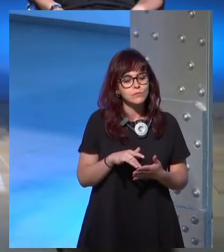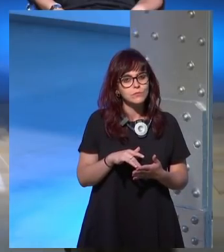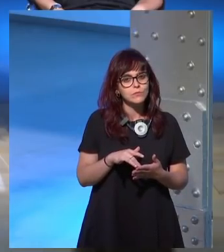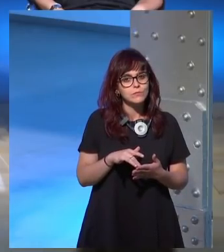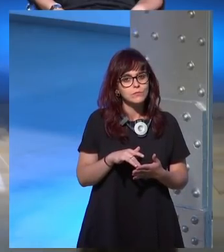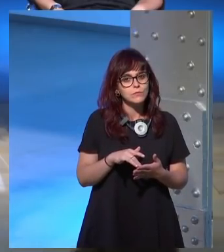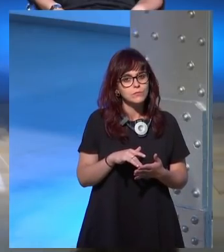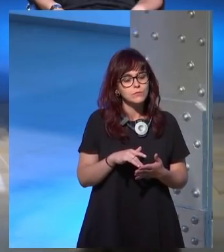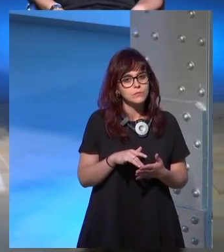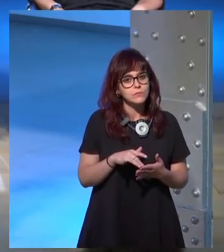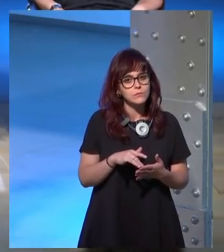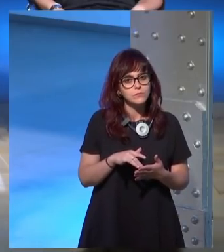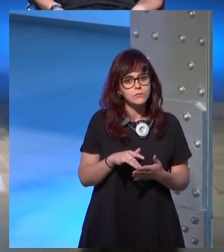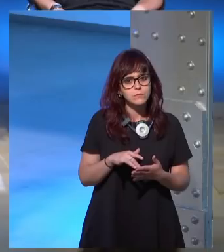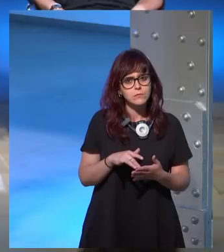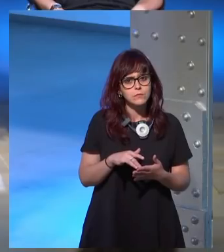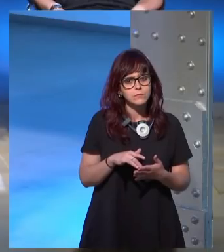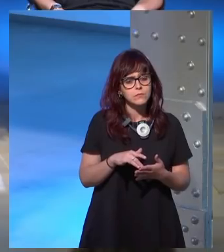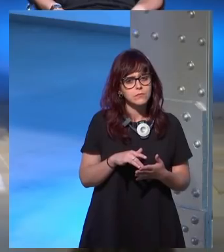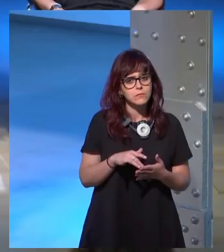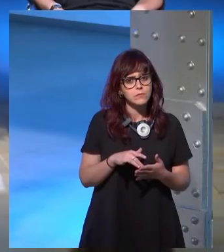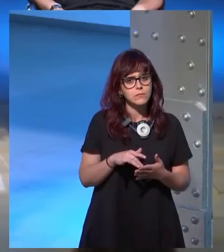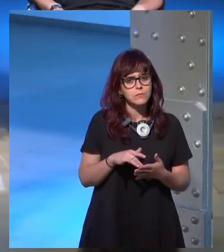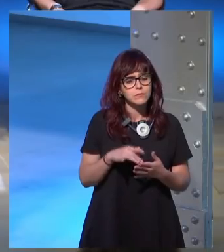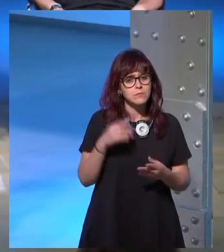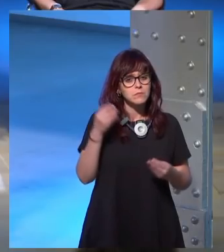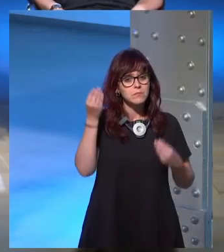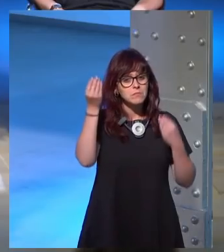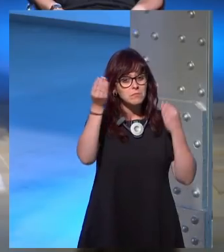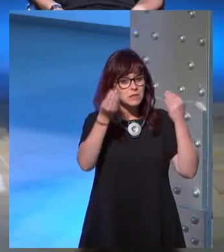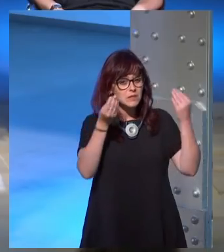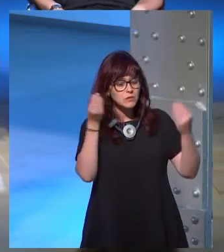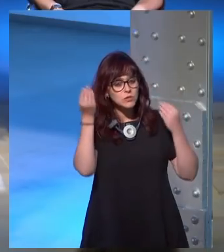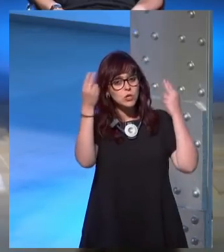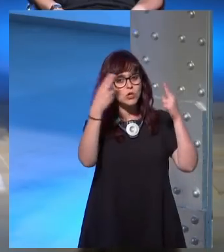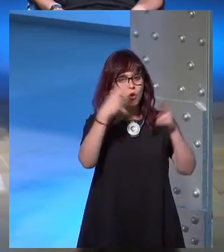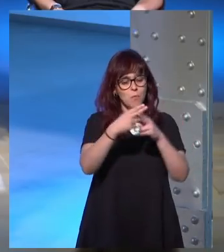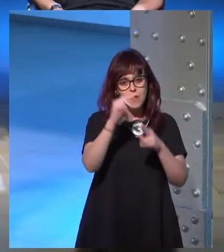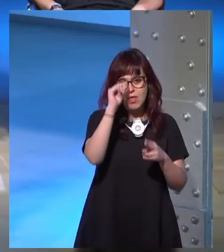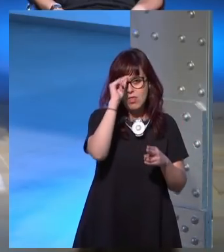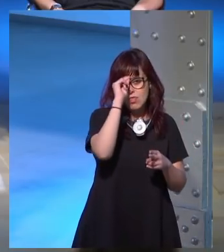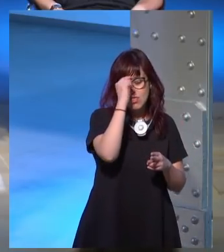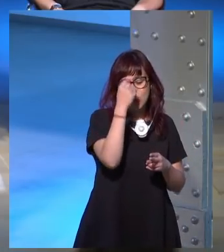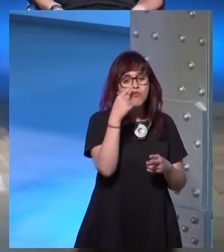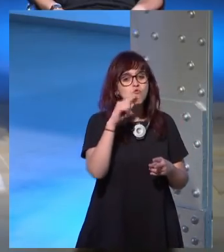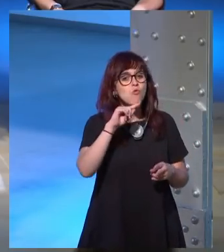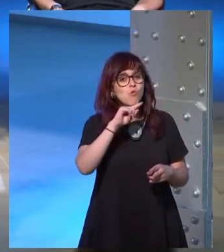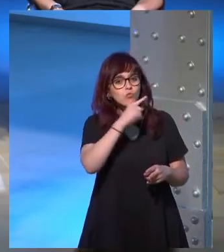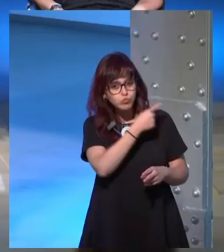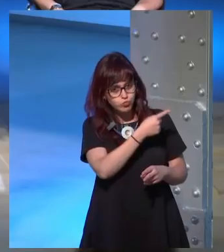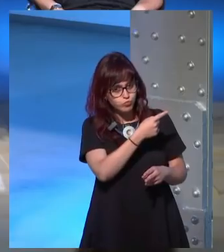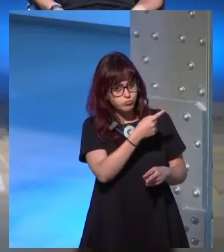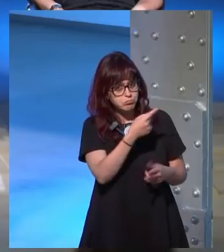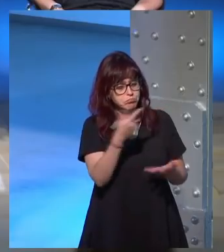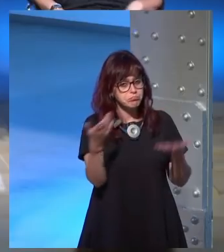Hindi and Russian names, I think, some surnames, and I played with them over